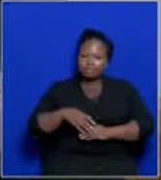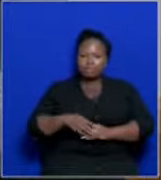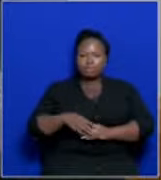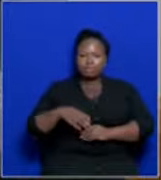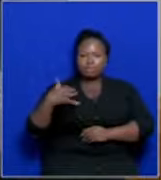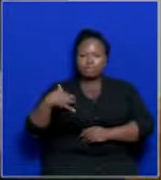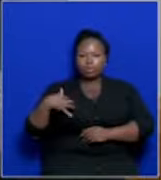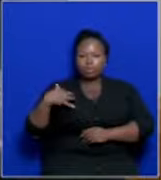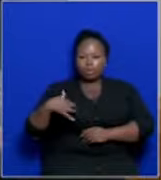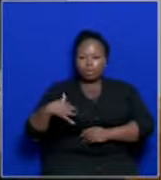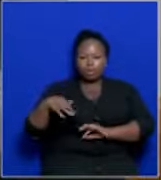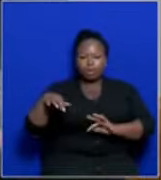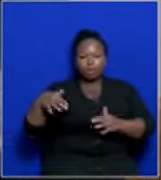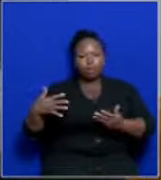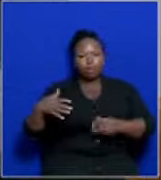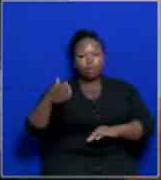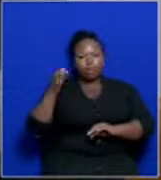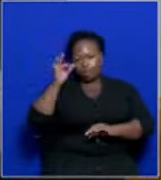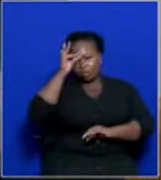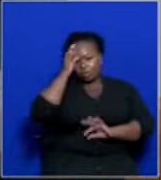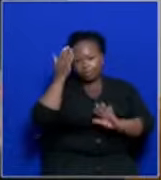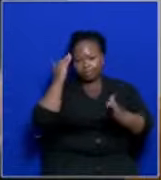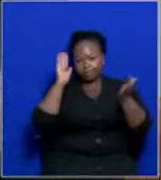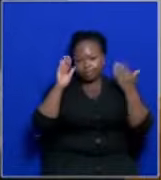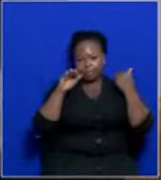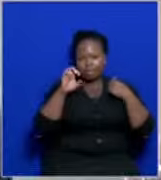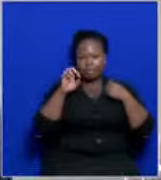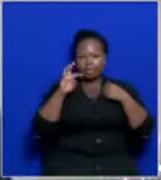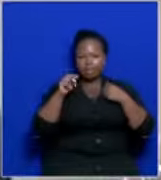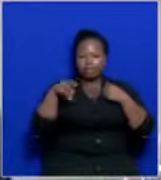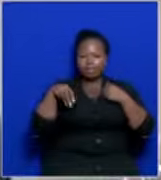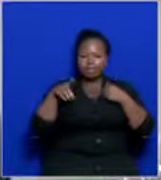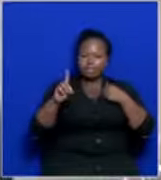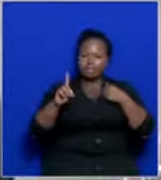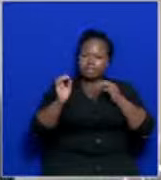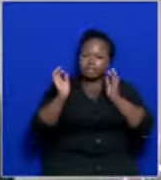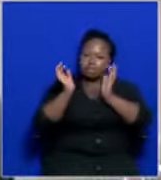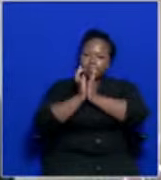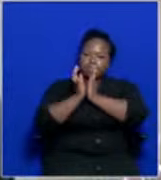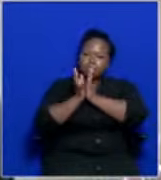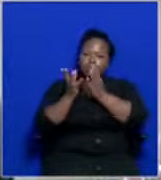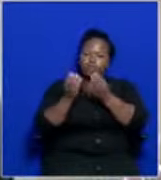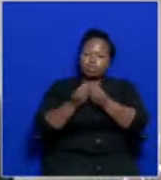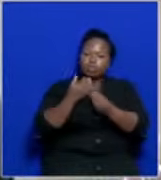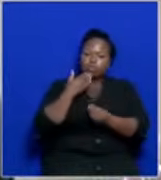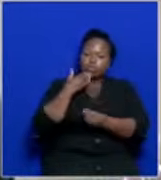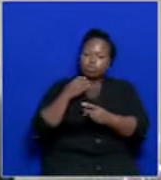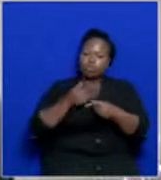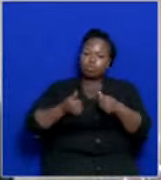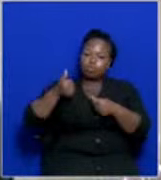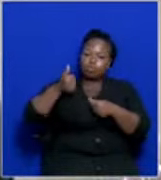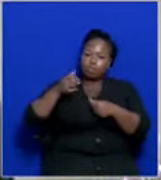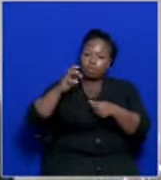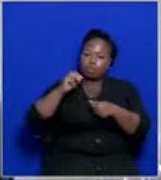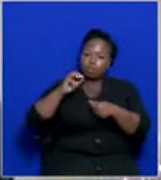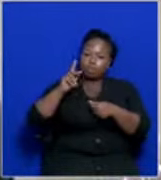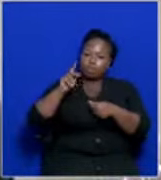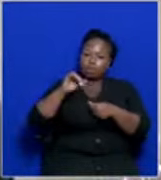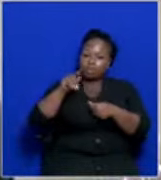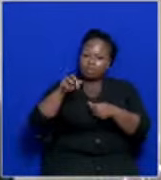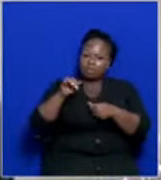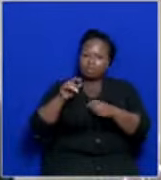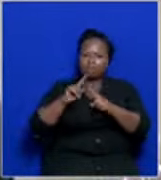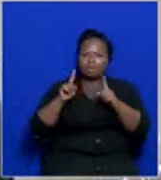EMPD offices and have meetings with Julius Mkhwanazi. And Mkhwanazi's superiors would not